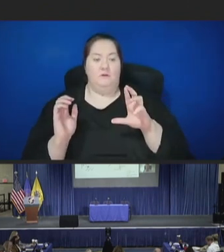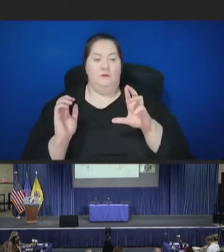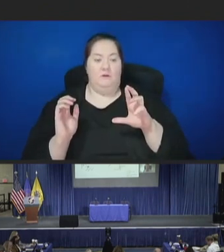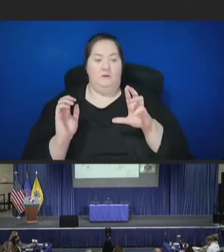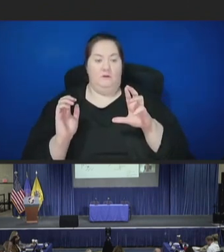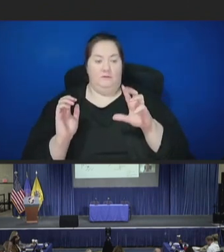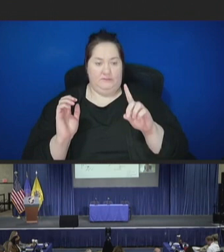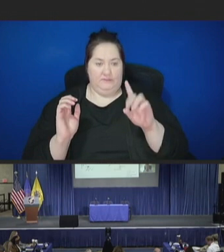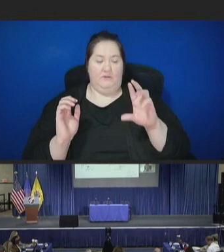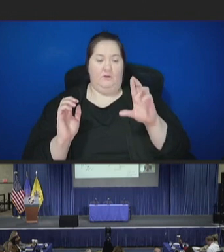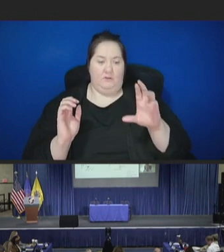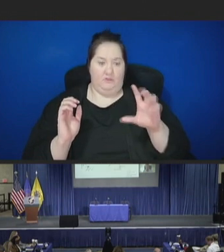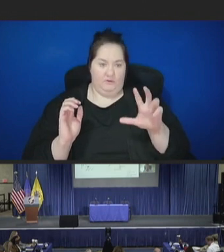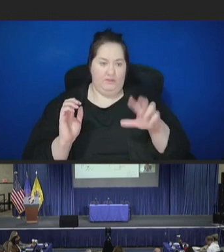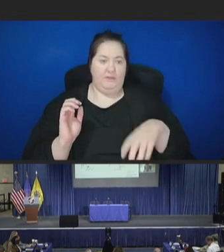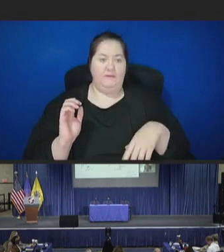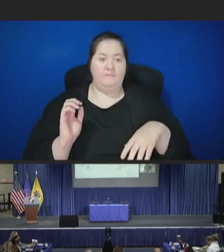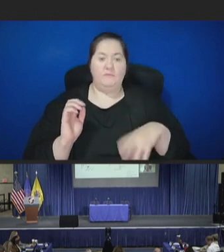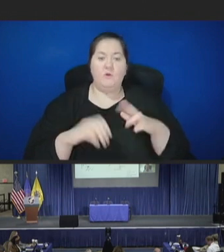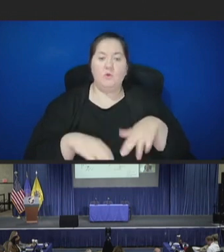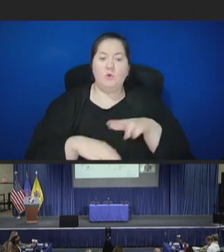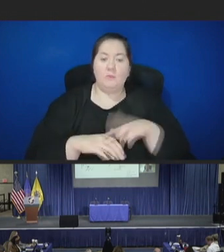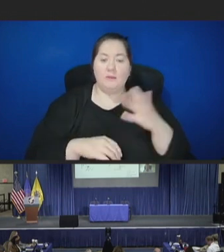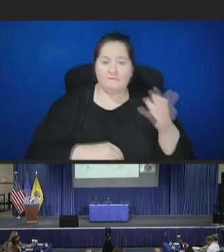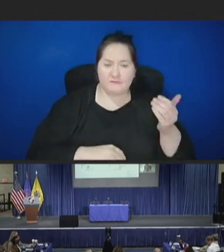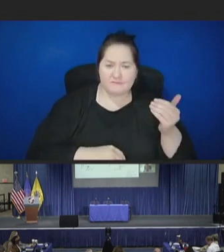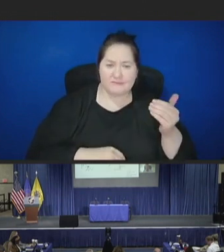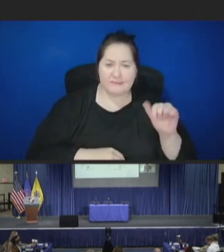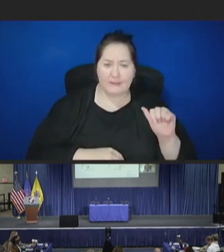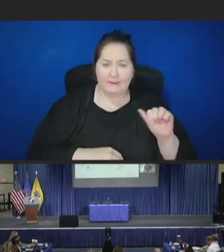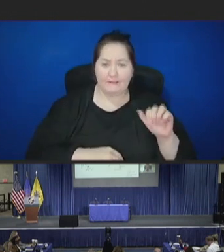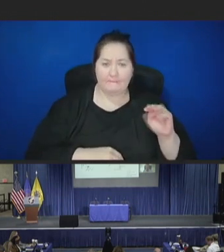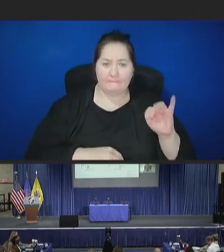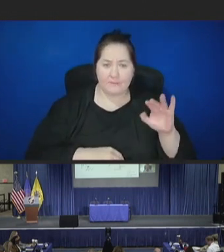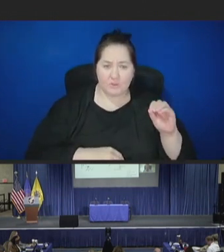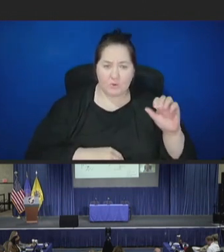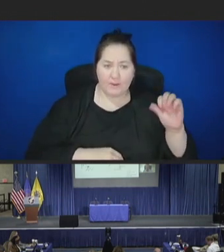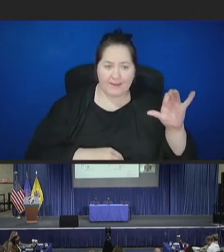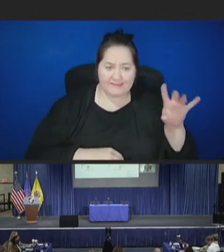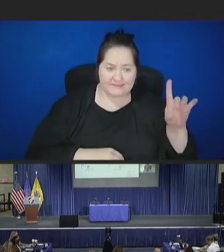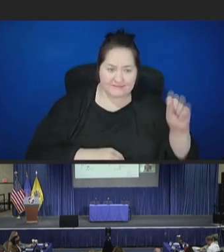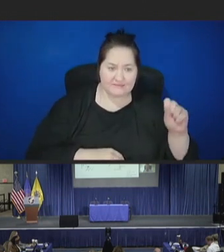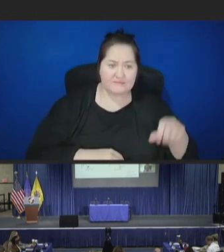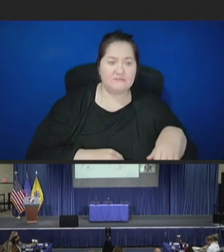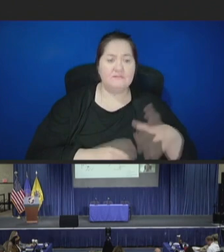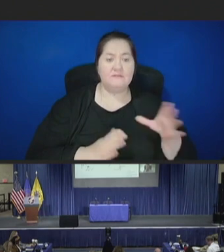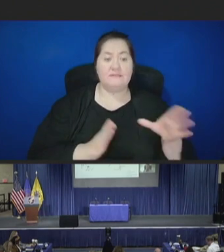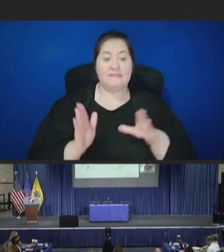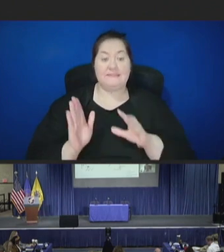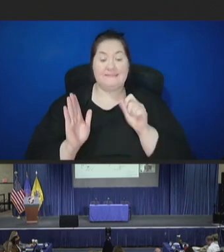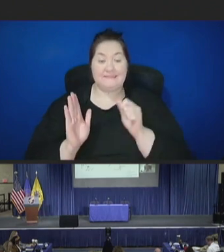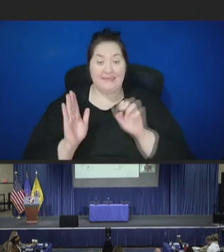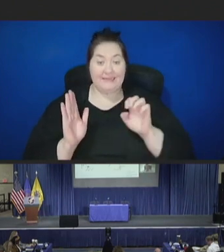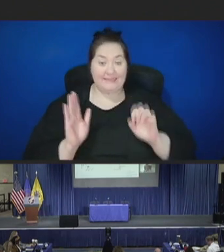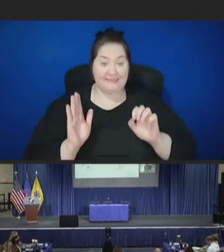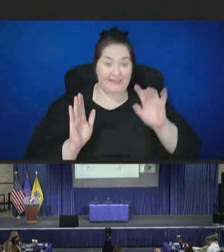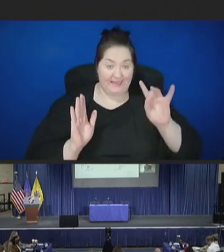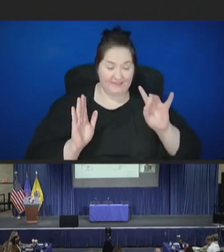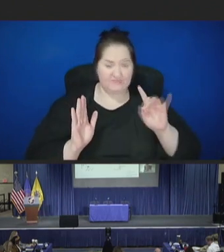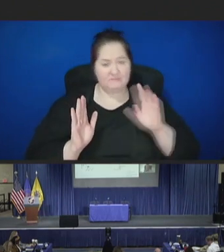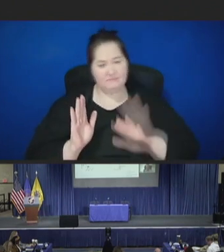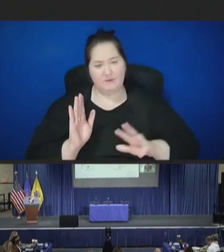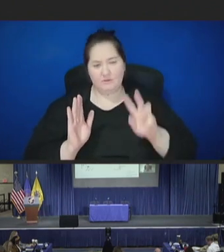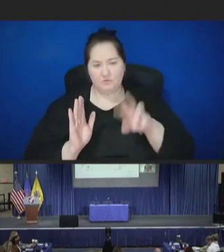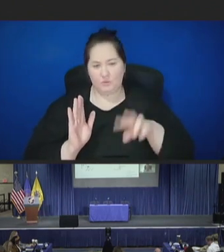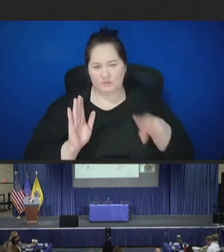loop. And normal lengths are like 15 amino acids, but 10E8 needs a length of roughly 22. We give it a little